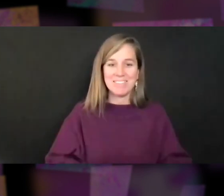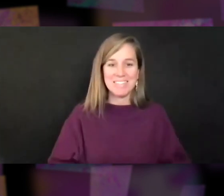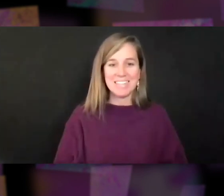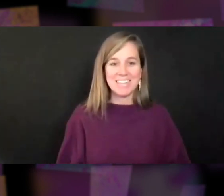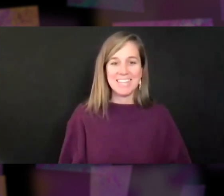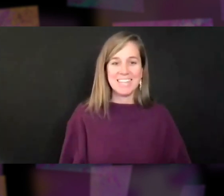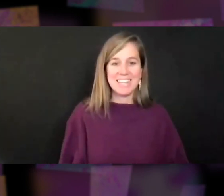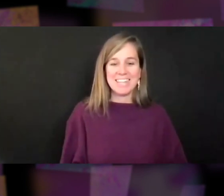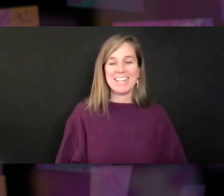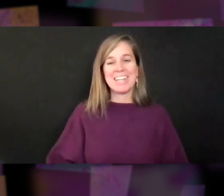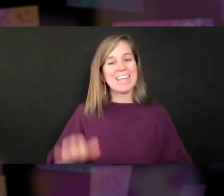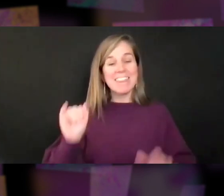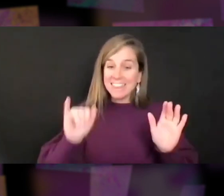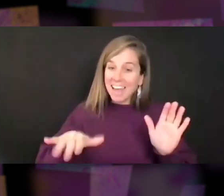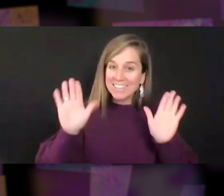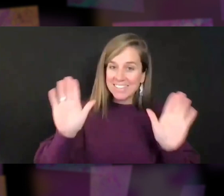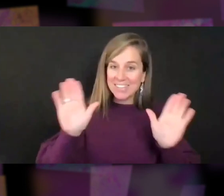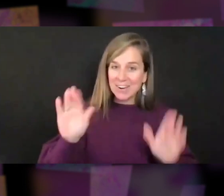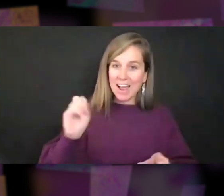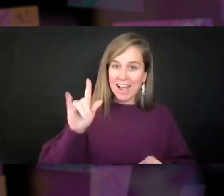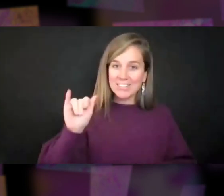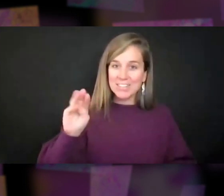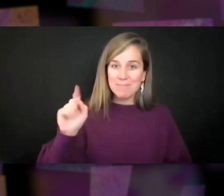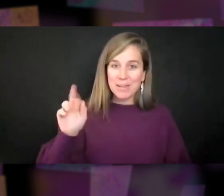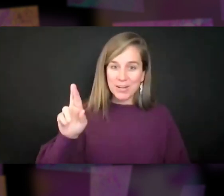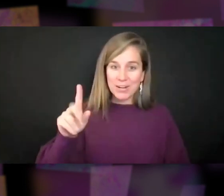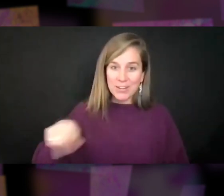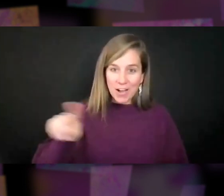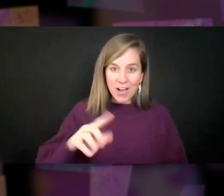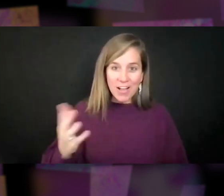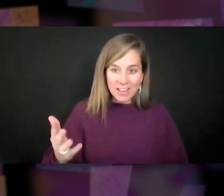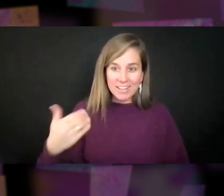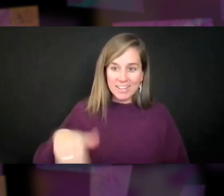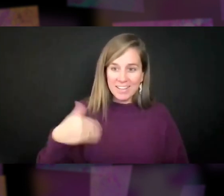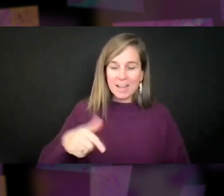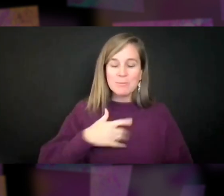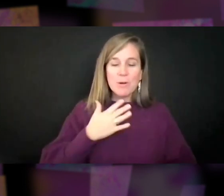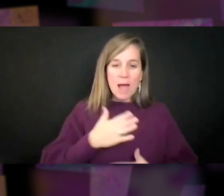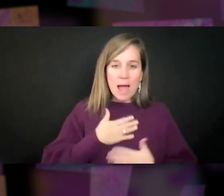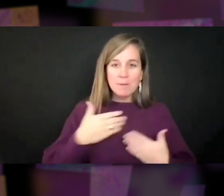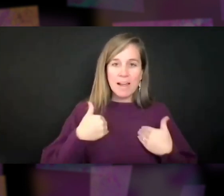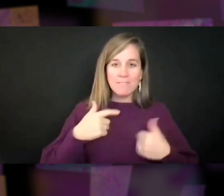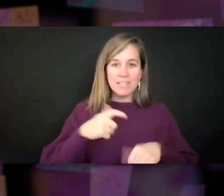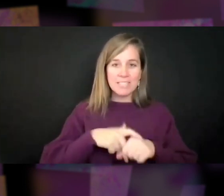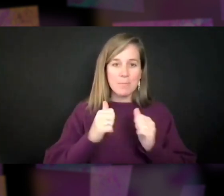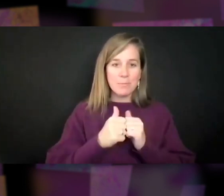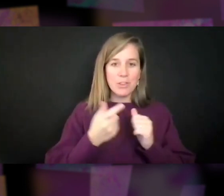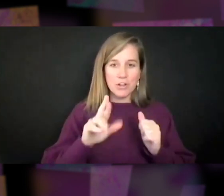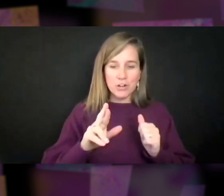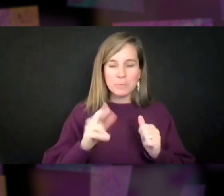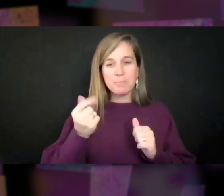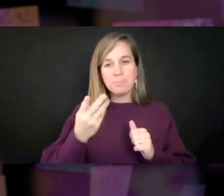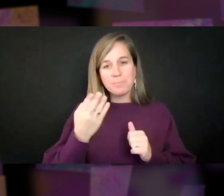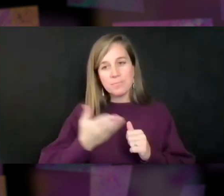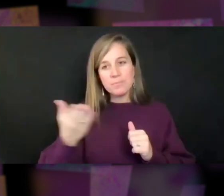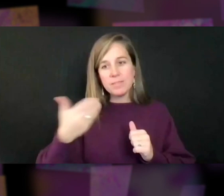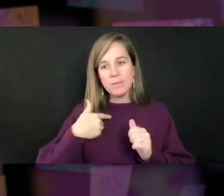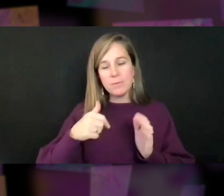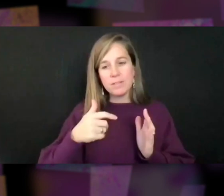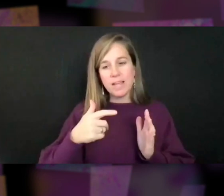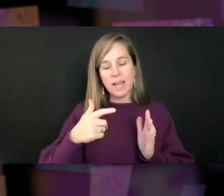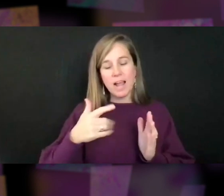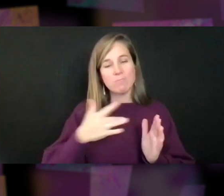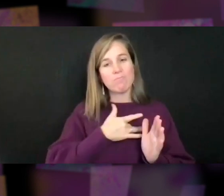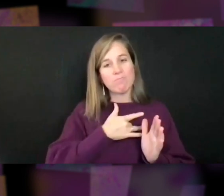incredible Ashley Minner, y'all, I'm really happy to have had that time with her. And a couple of things that resonate